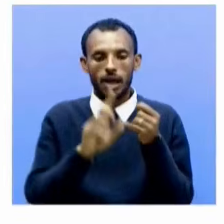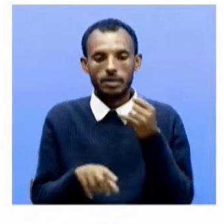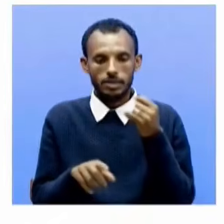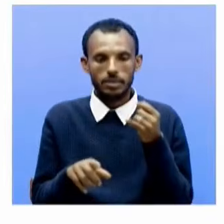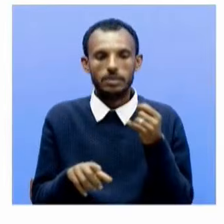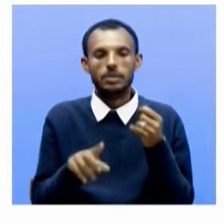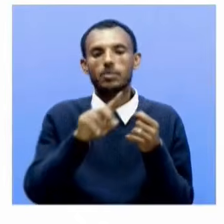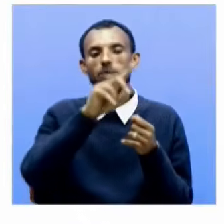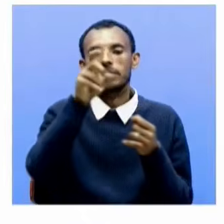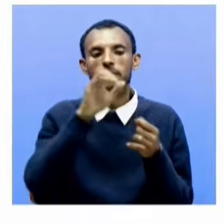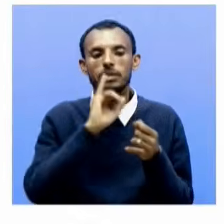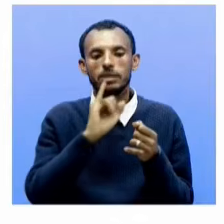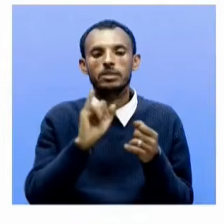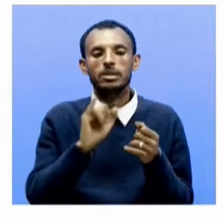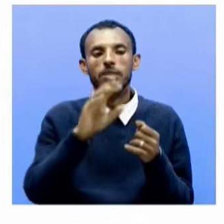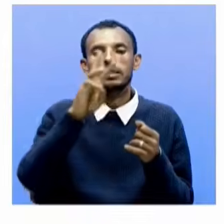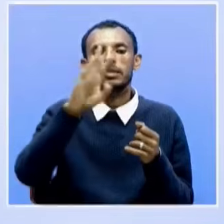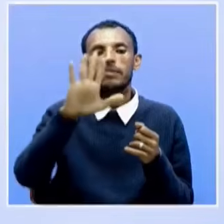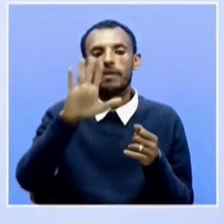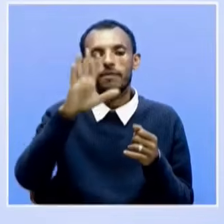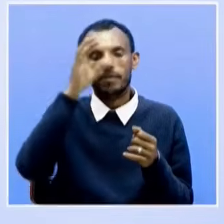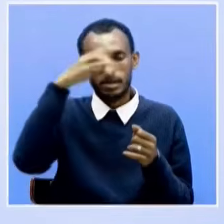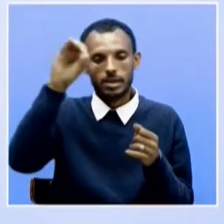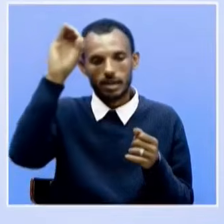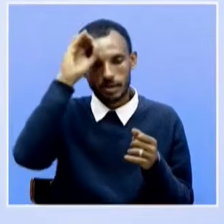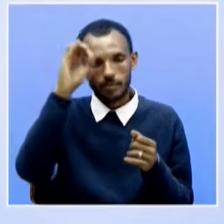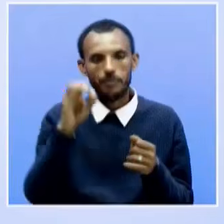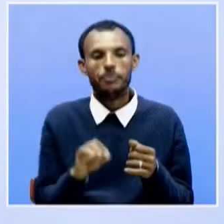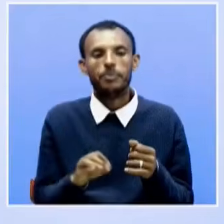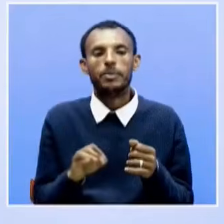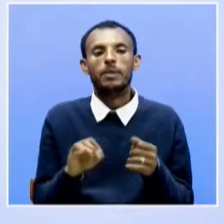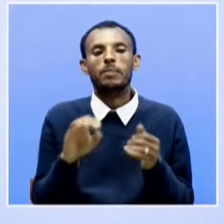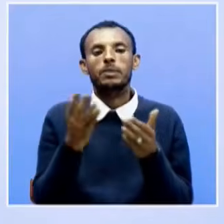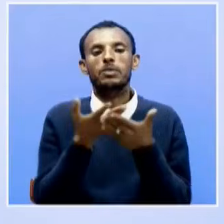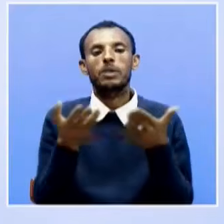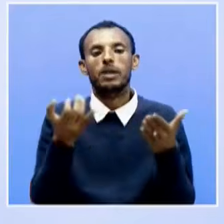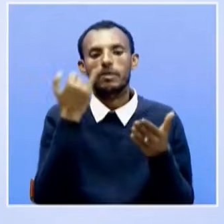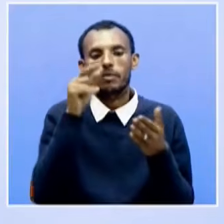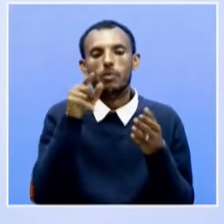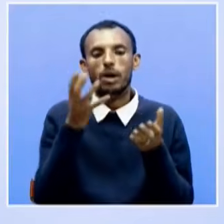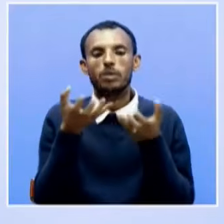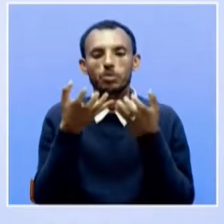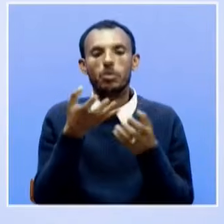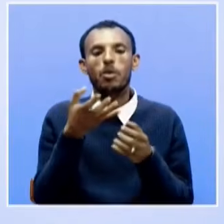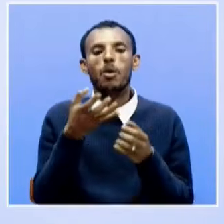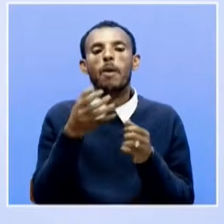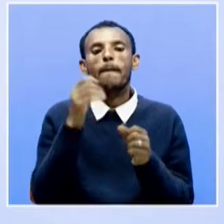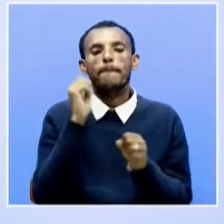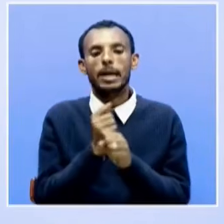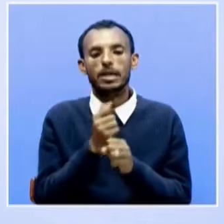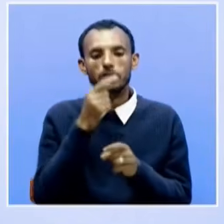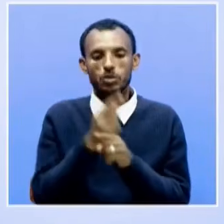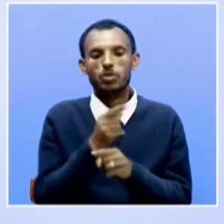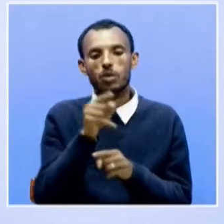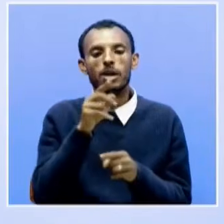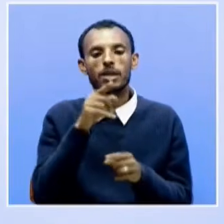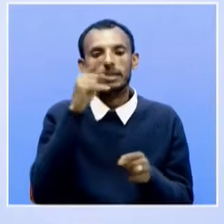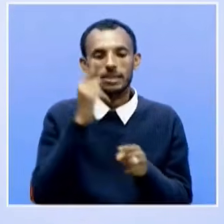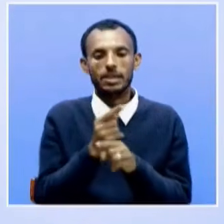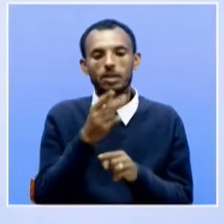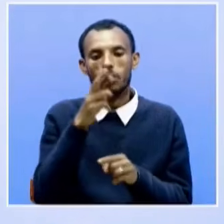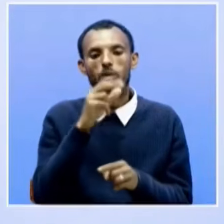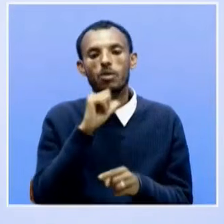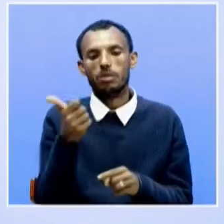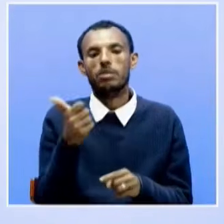is 65 degree. By the way, if you want to make sure that whether your work is correct or